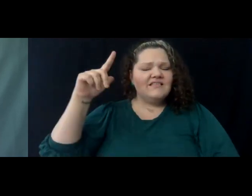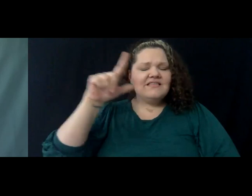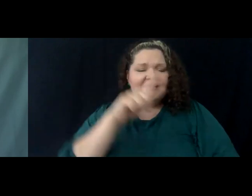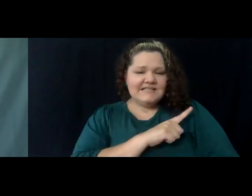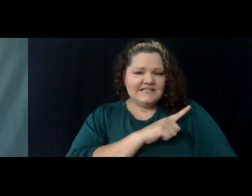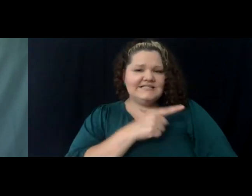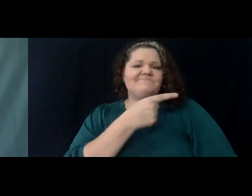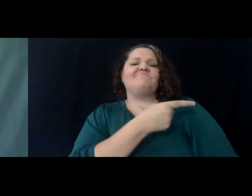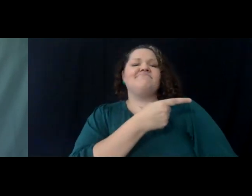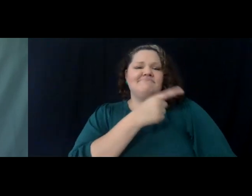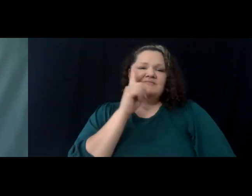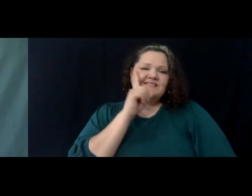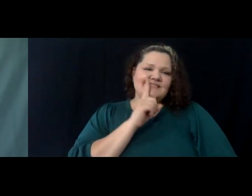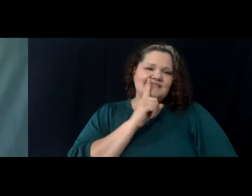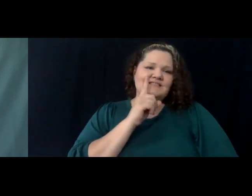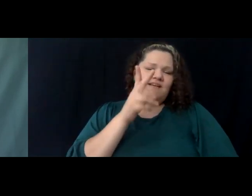Lab